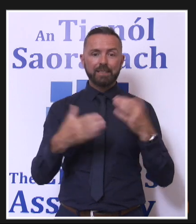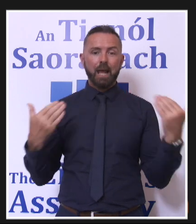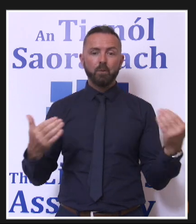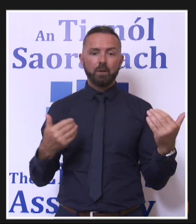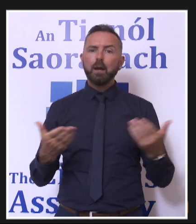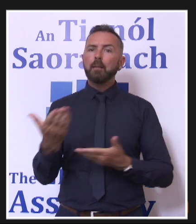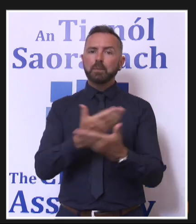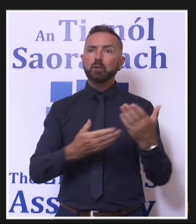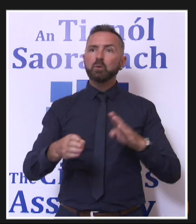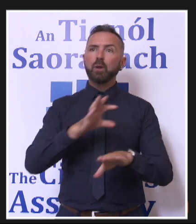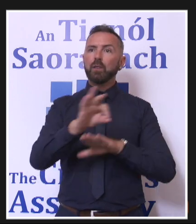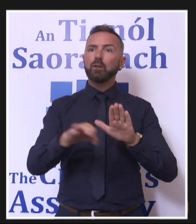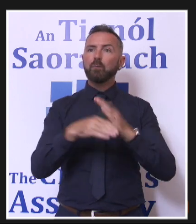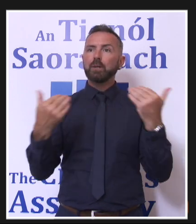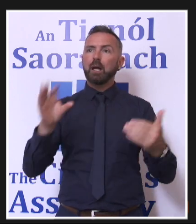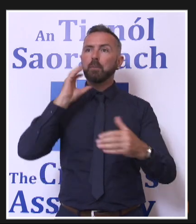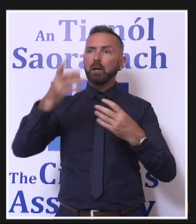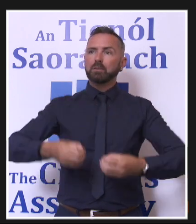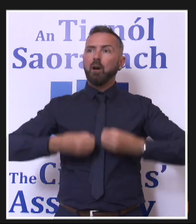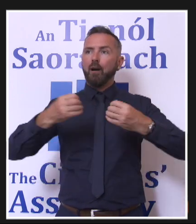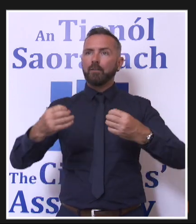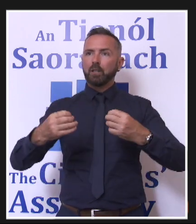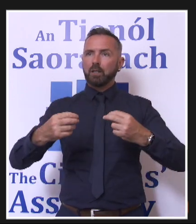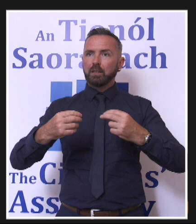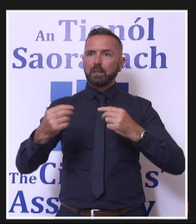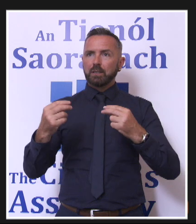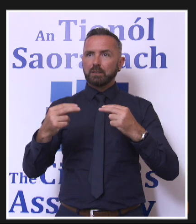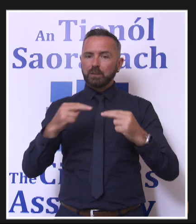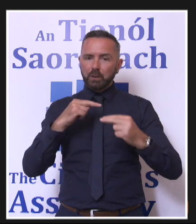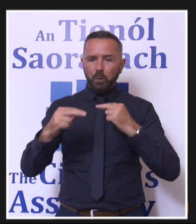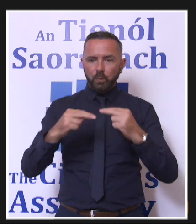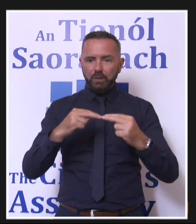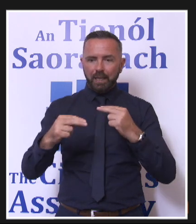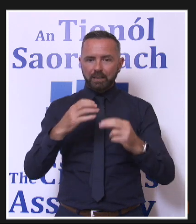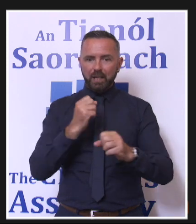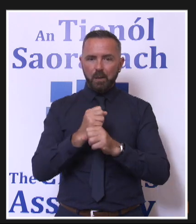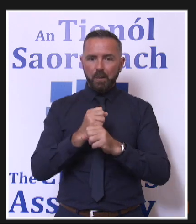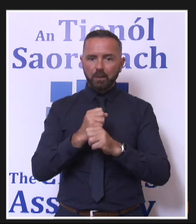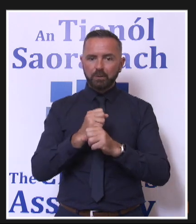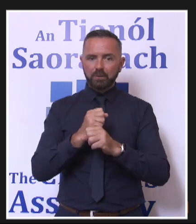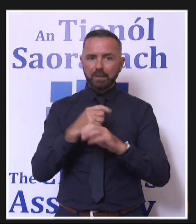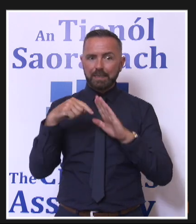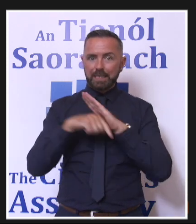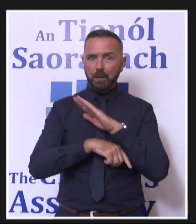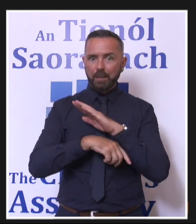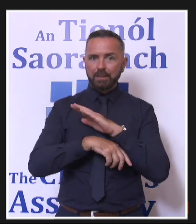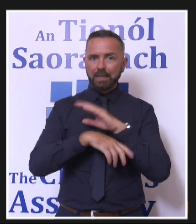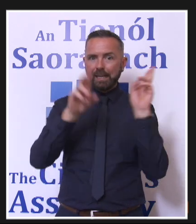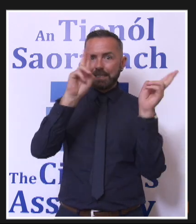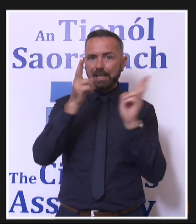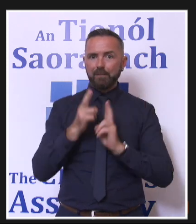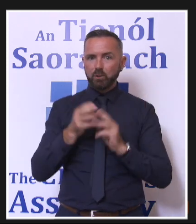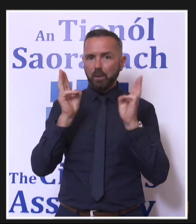moment. They've offered us a negotiation about deepening the devolution powers. And the truth for me, 5 years in,